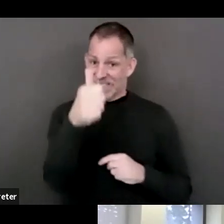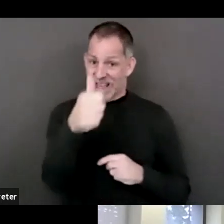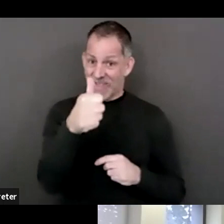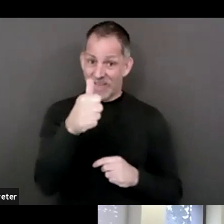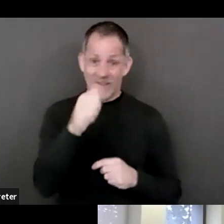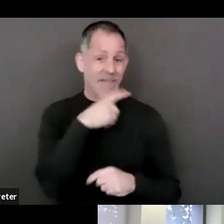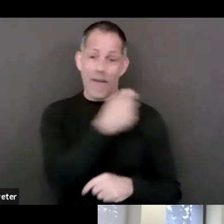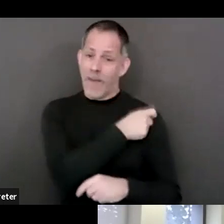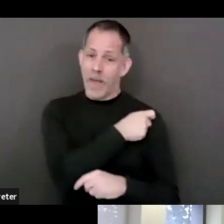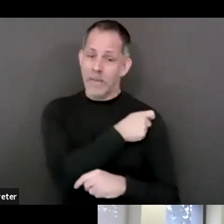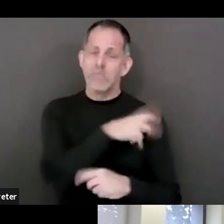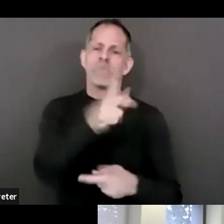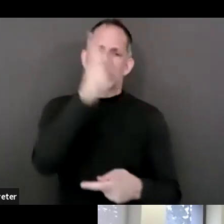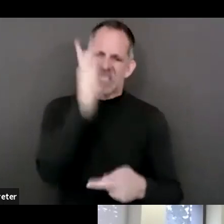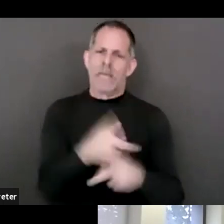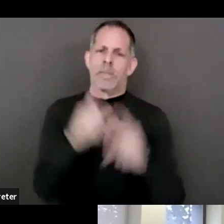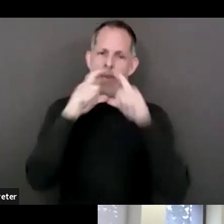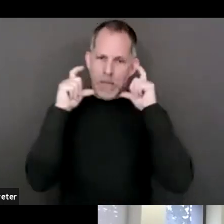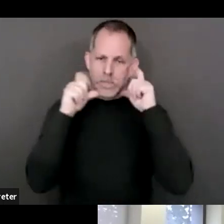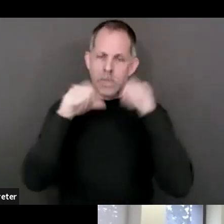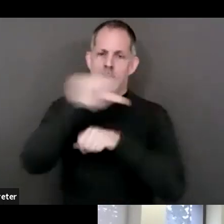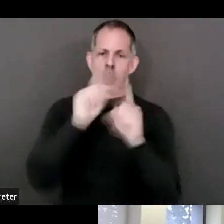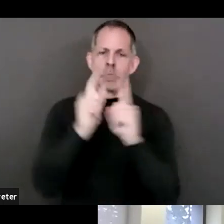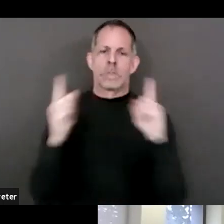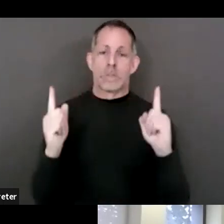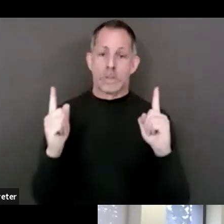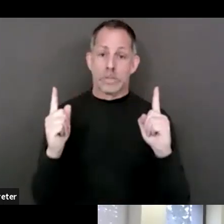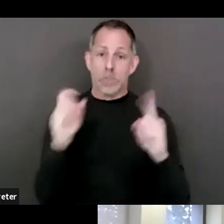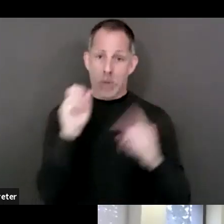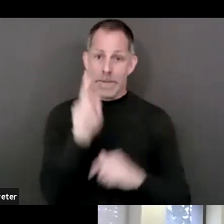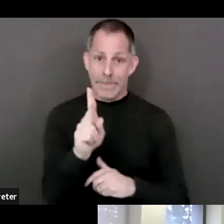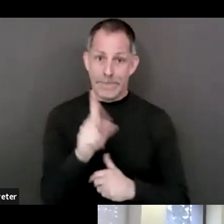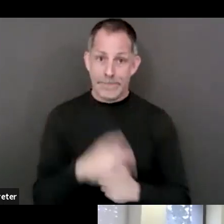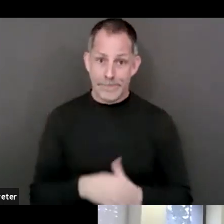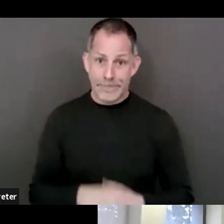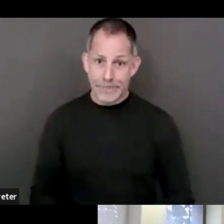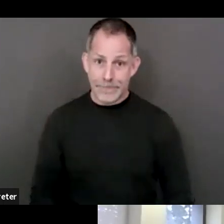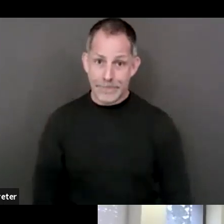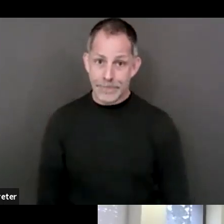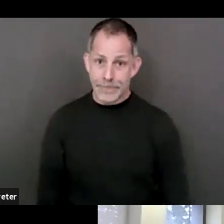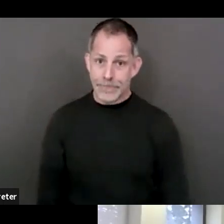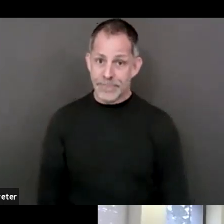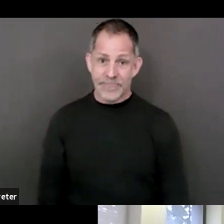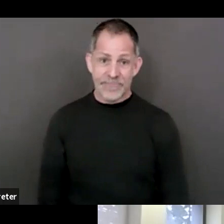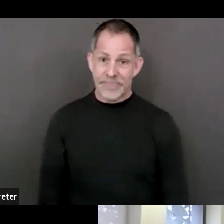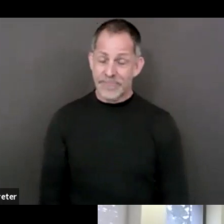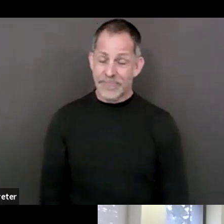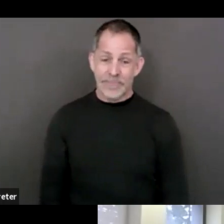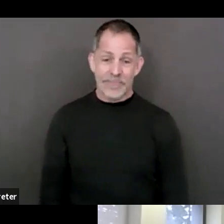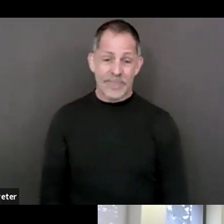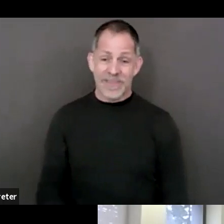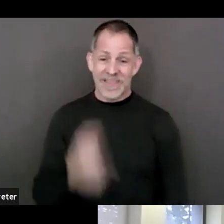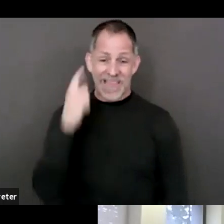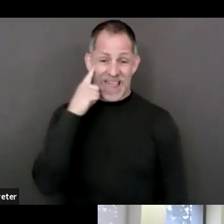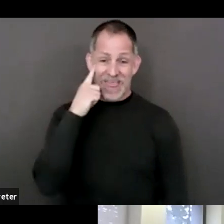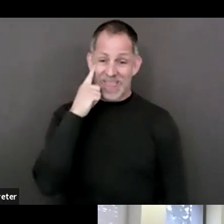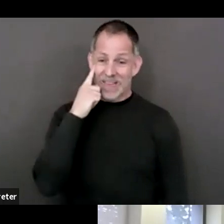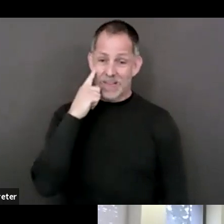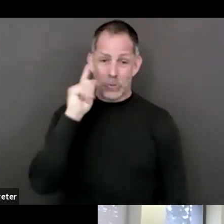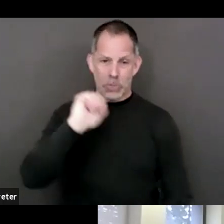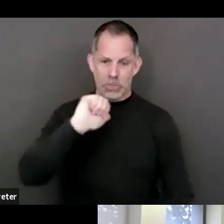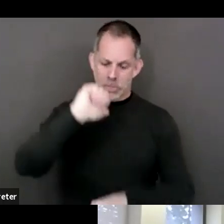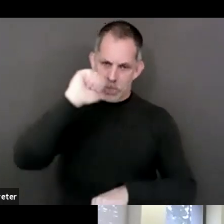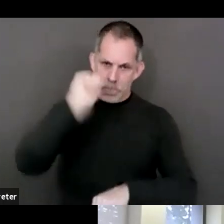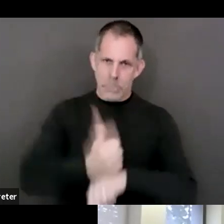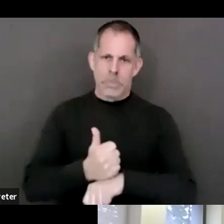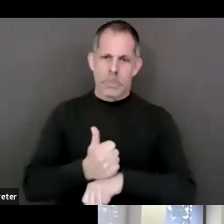those things, face covering. So I still think it's the default, and we shouldn't get too fancy about deciding when or when not to